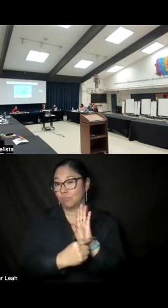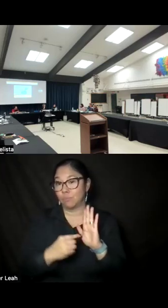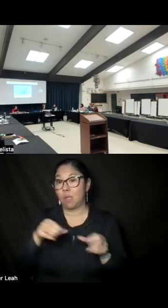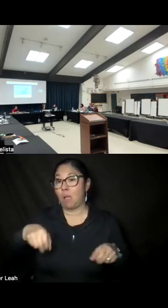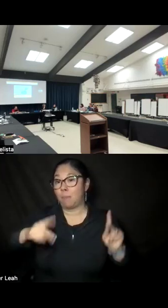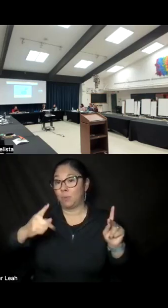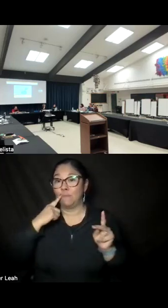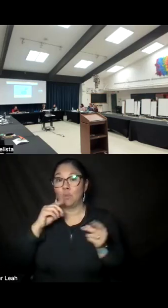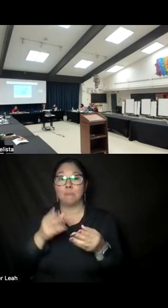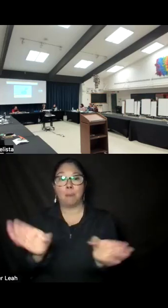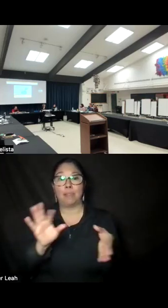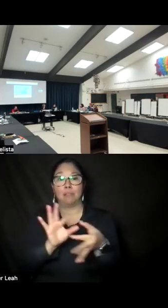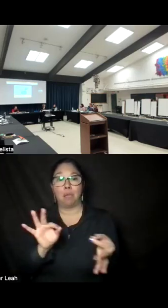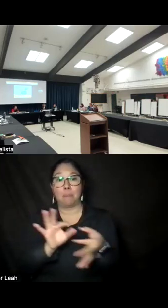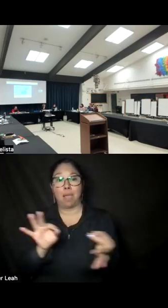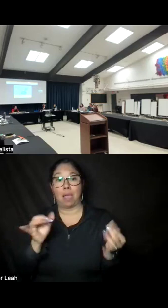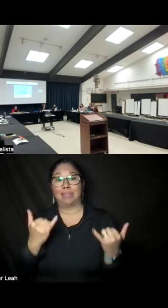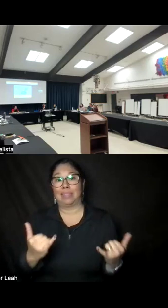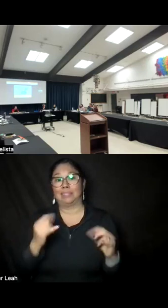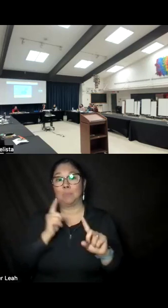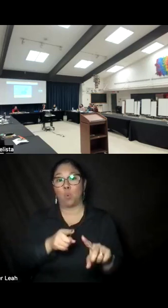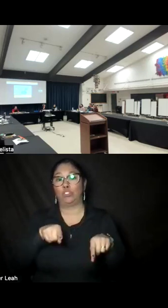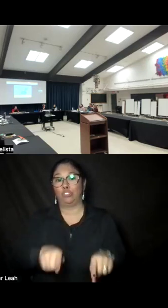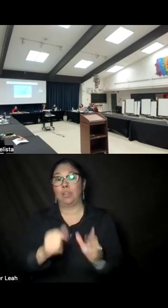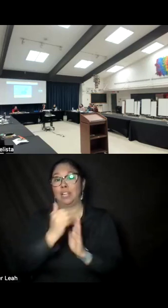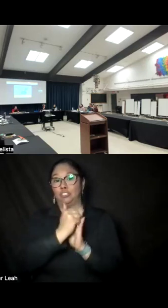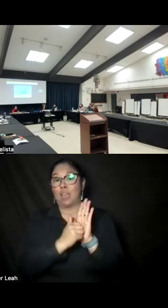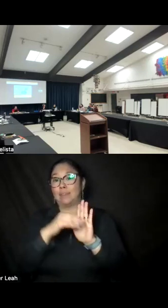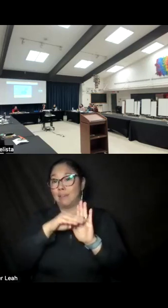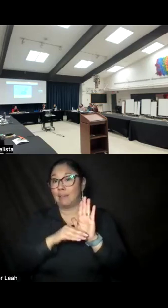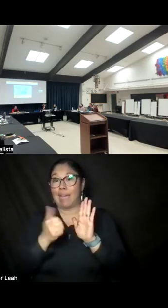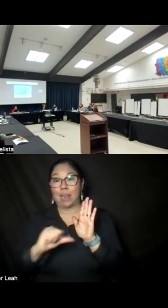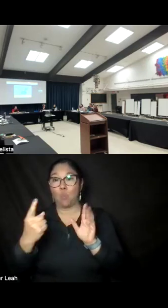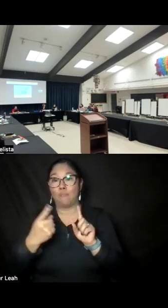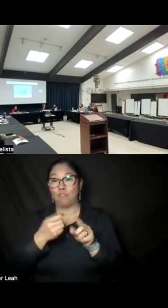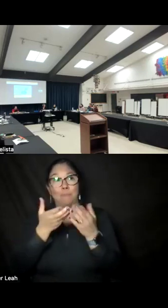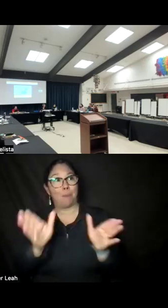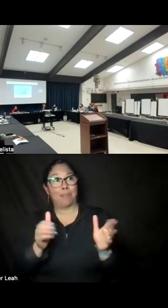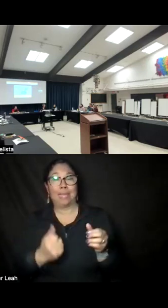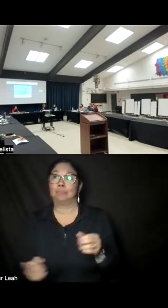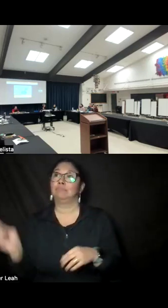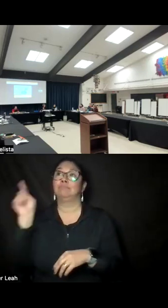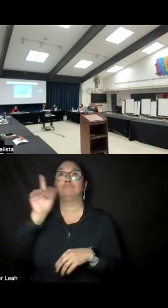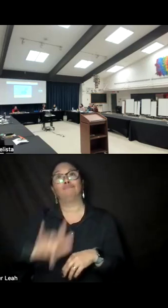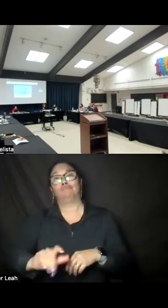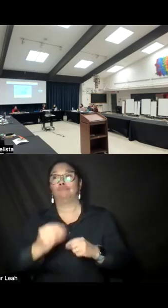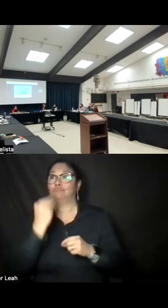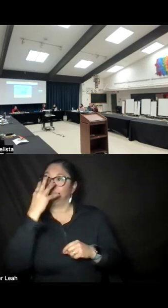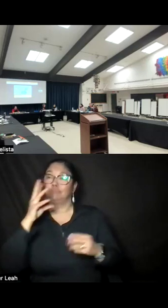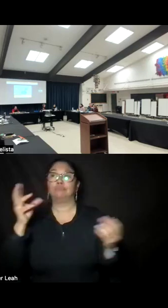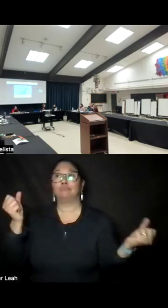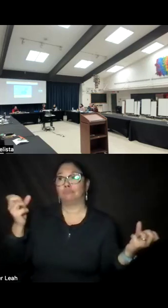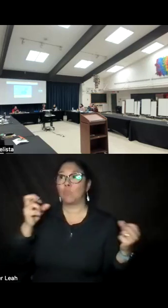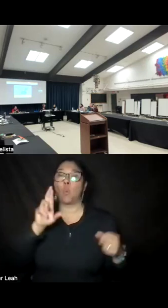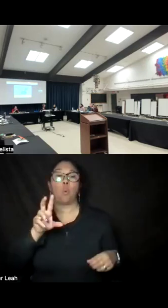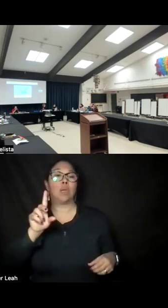public comment. This is the point of the agenda, which members of the public can speak to the SSC on non-agenda items. The